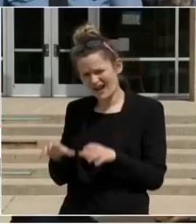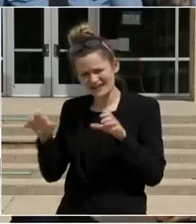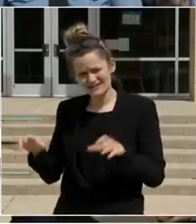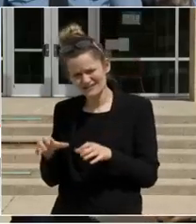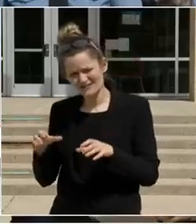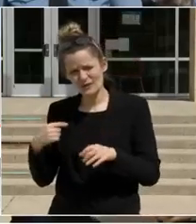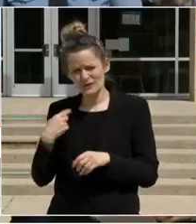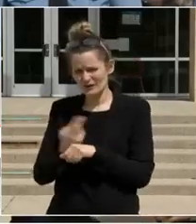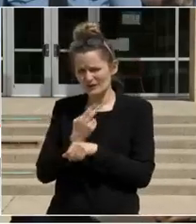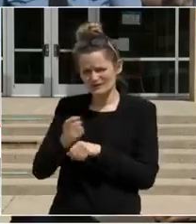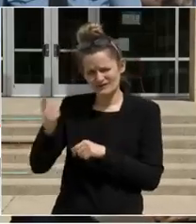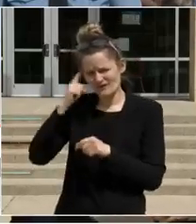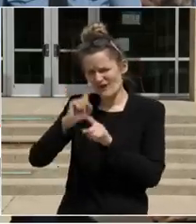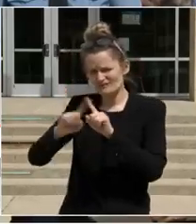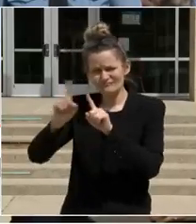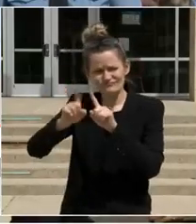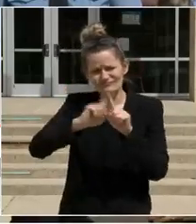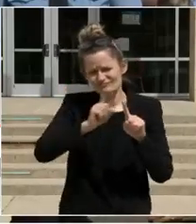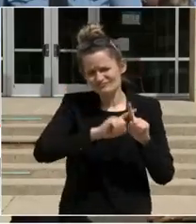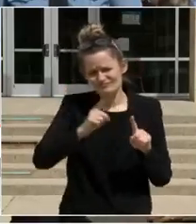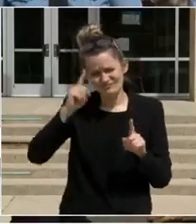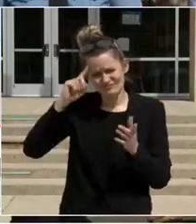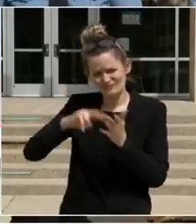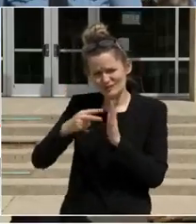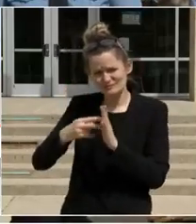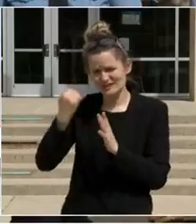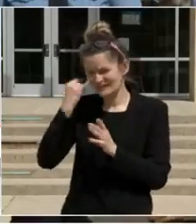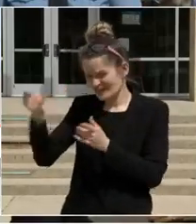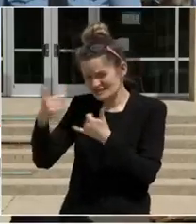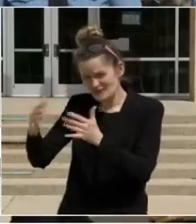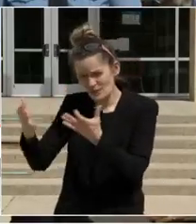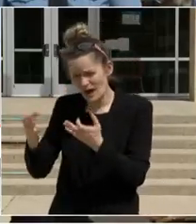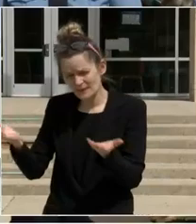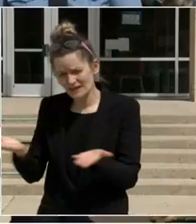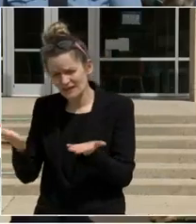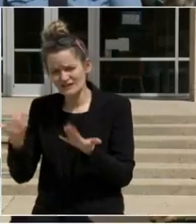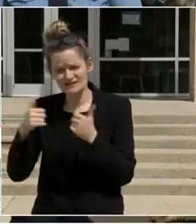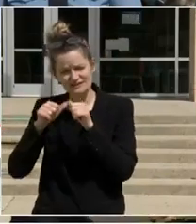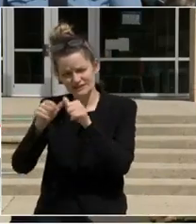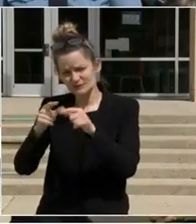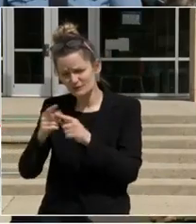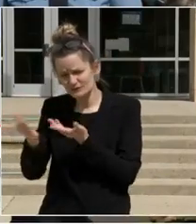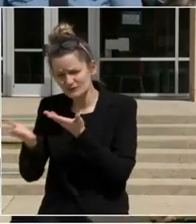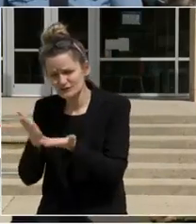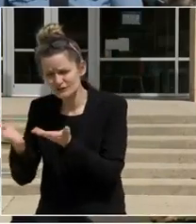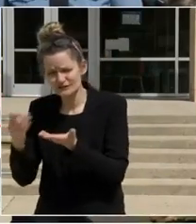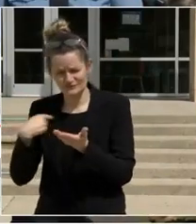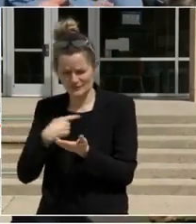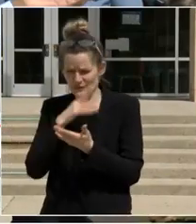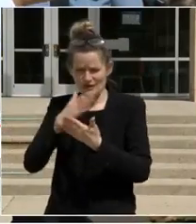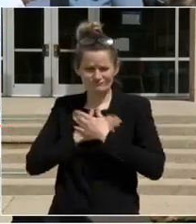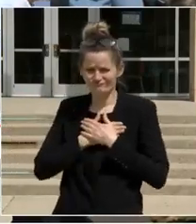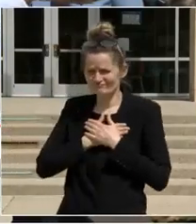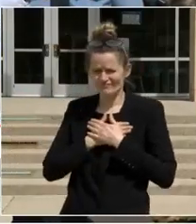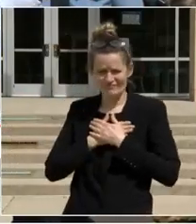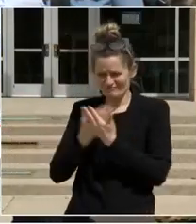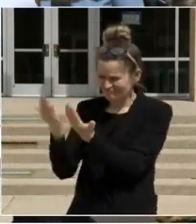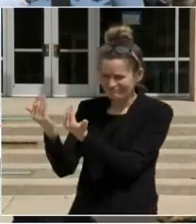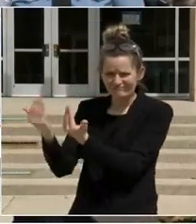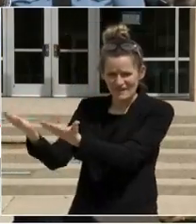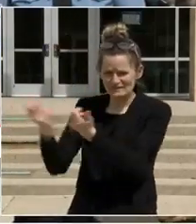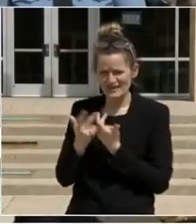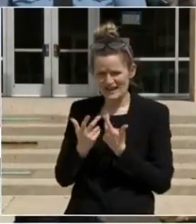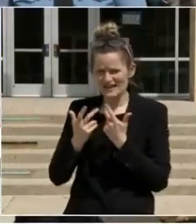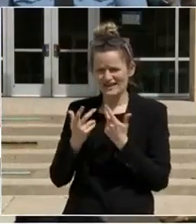to, they still want to be here, they still want to continue to serve, and certainly we'll continue to operate in that space. With the budget, the